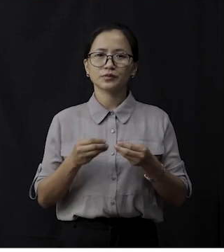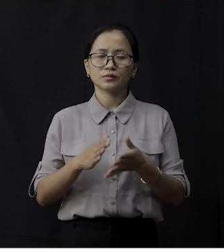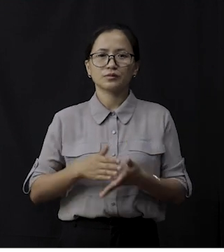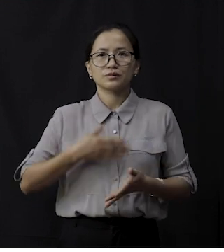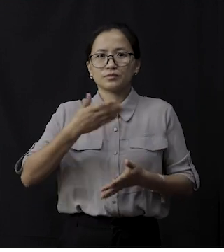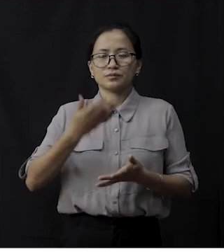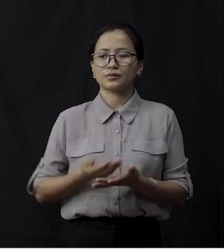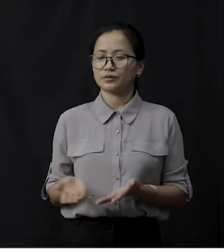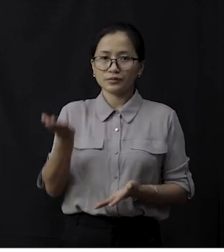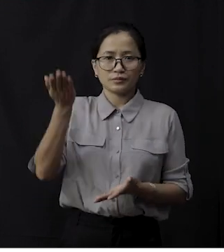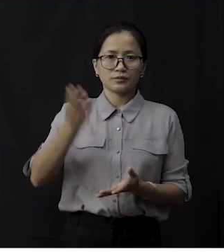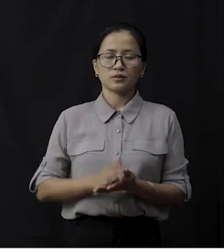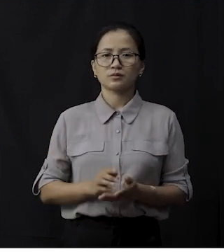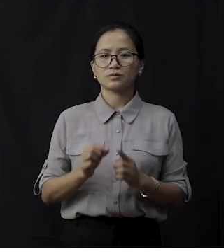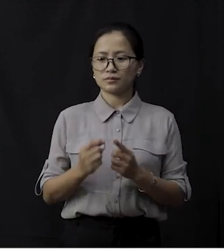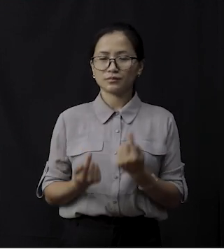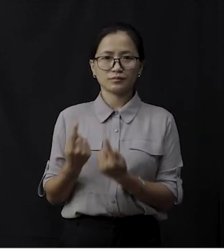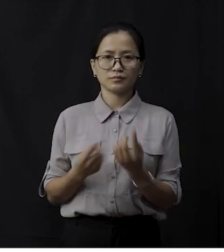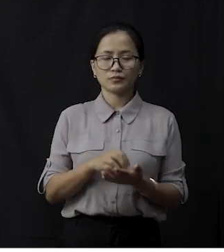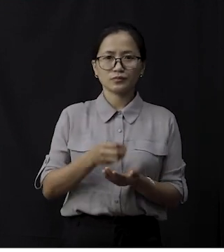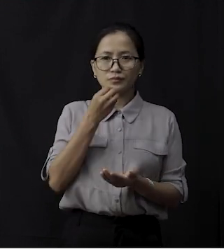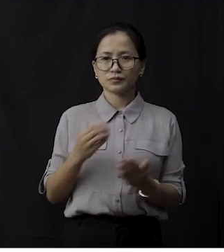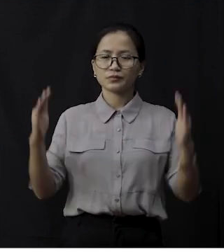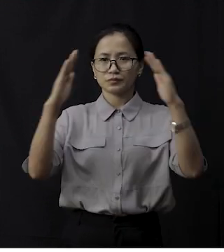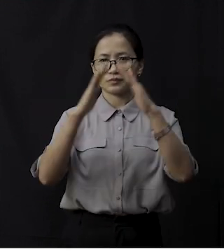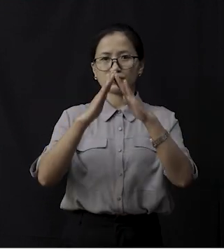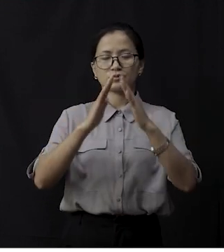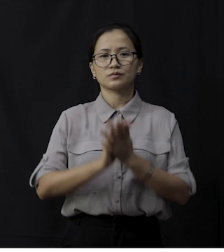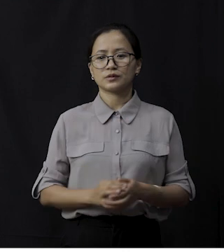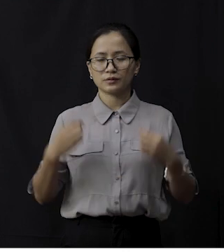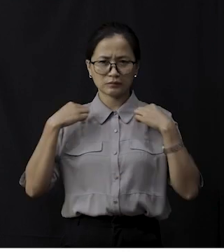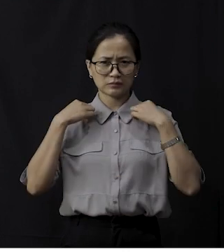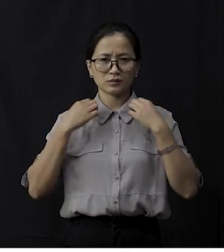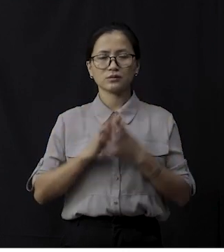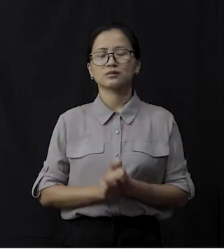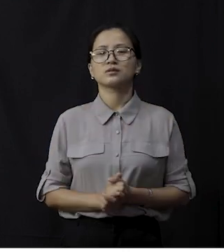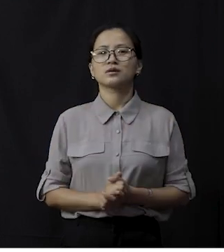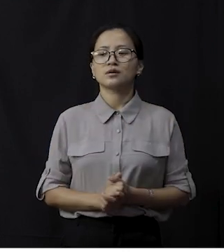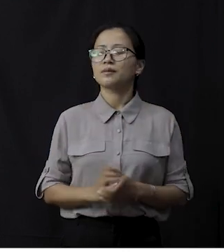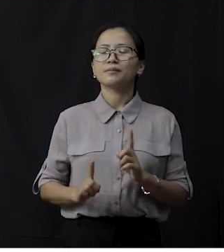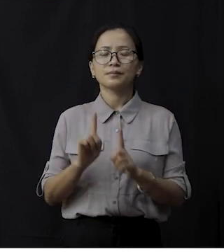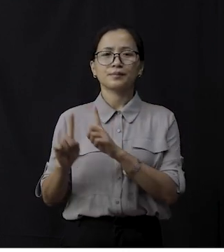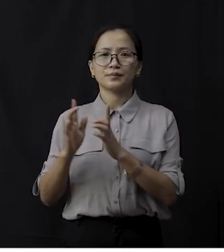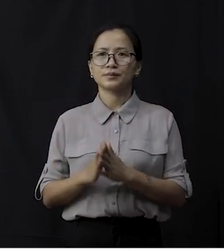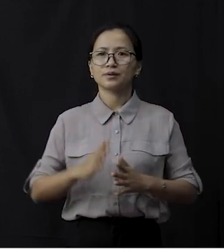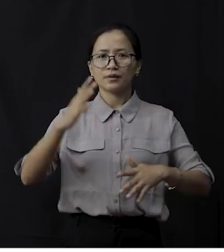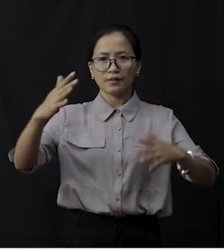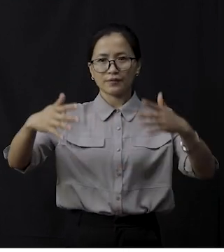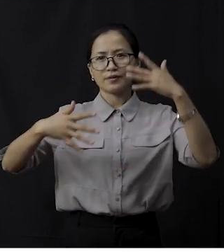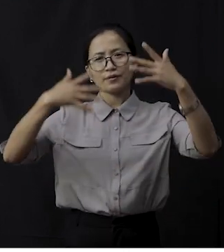breathe. Plants provide us food, shelter, and clothing. Plants also keeps the